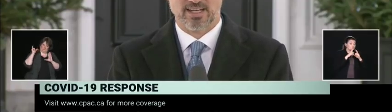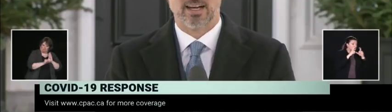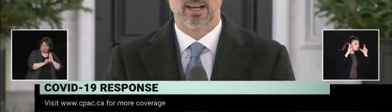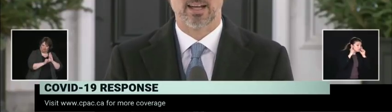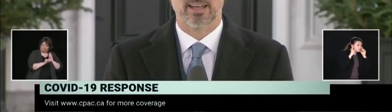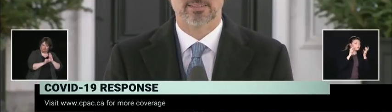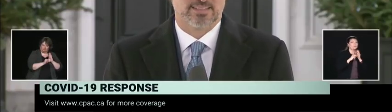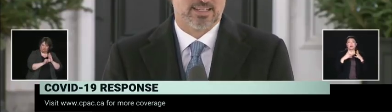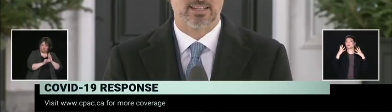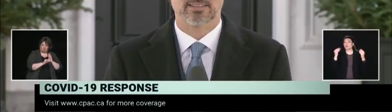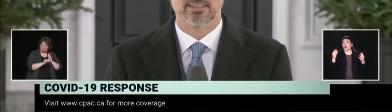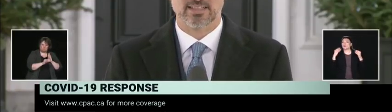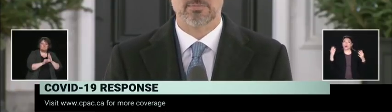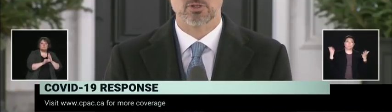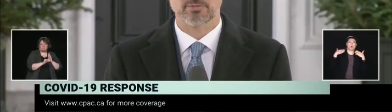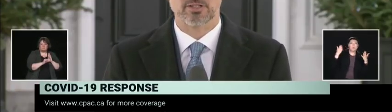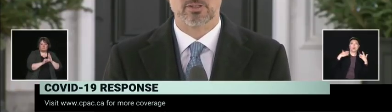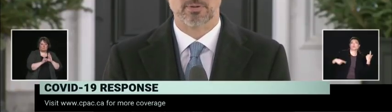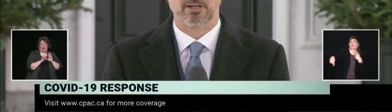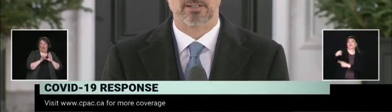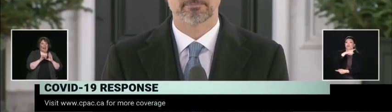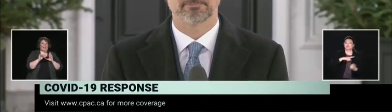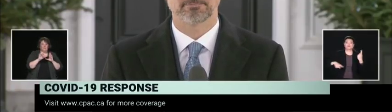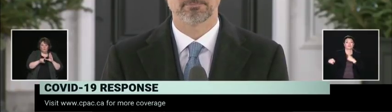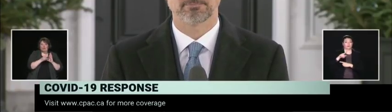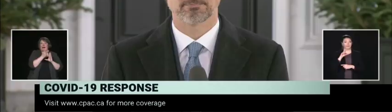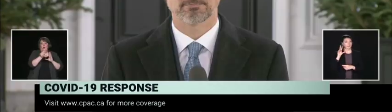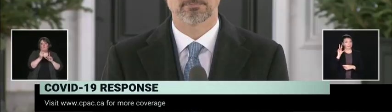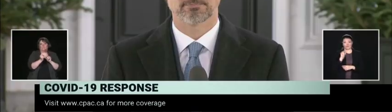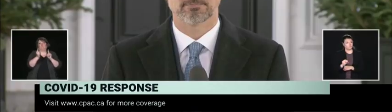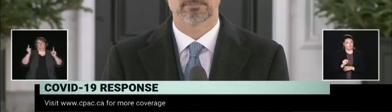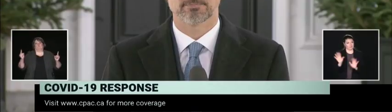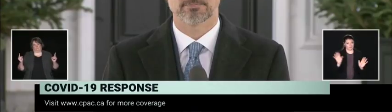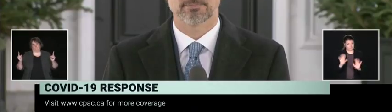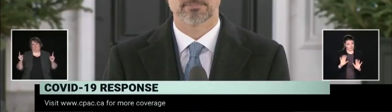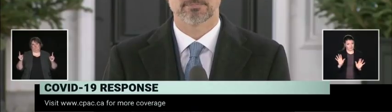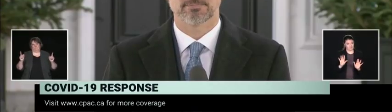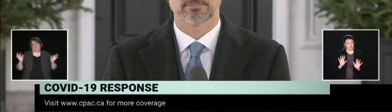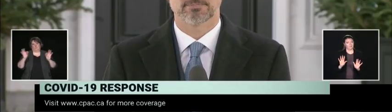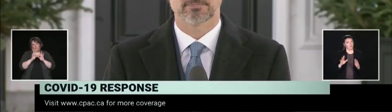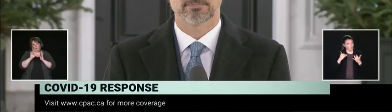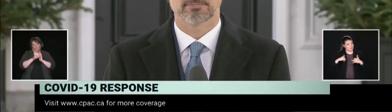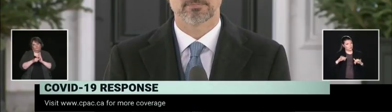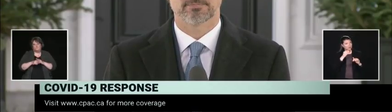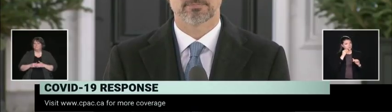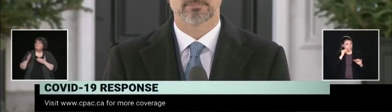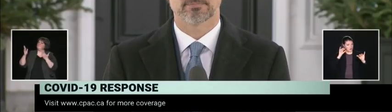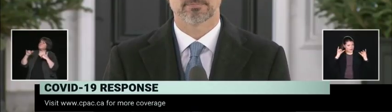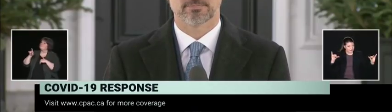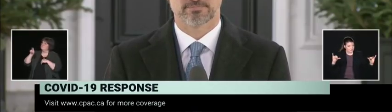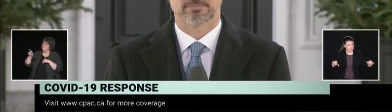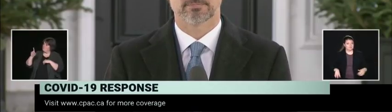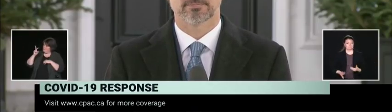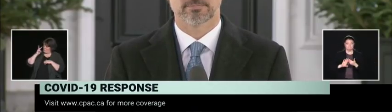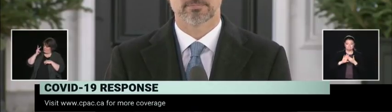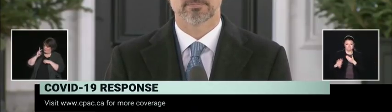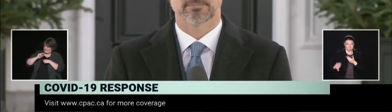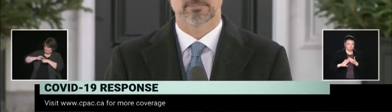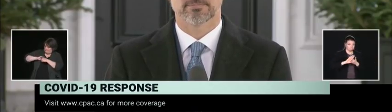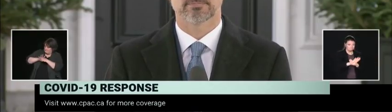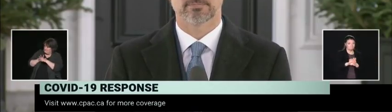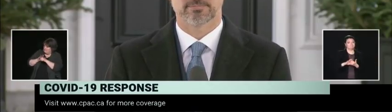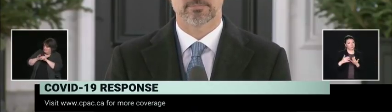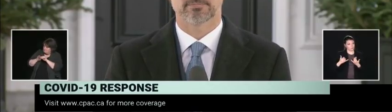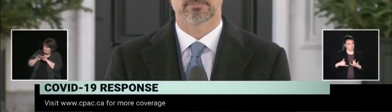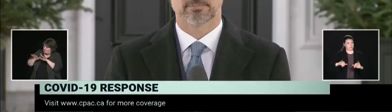and keep 2 meters apart. And also, when your government saw the spread of COVID-19 in China